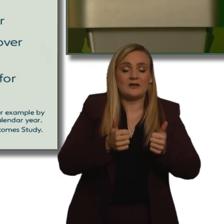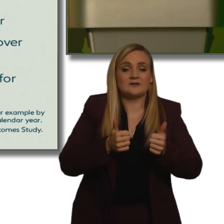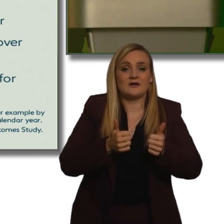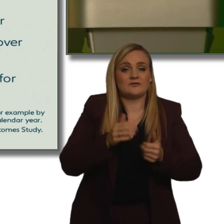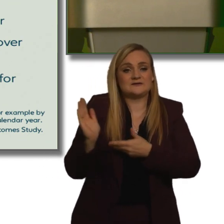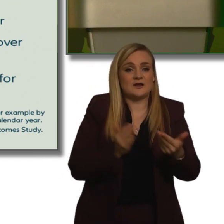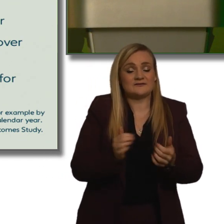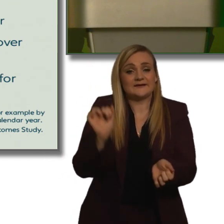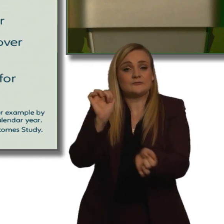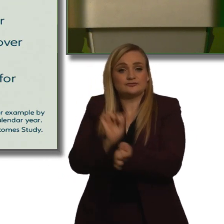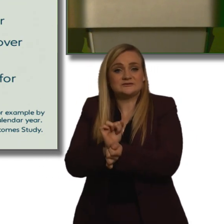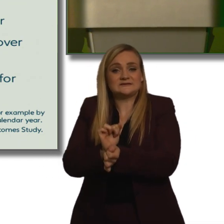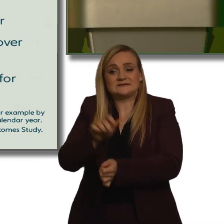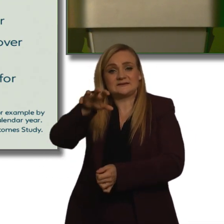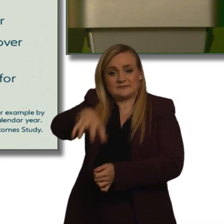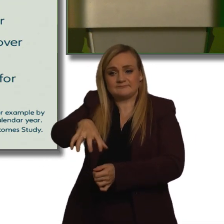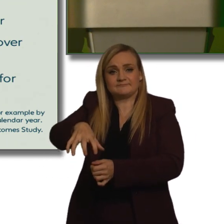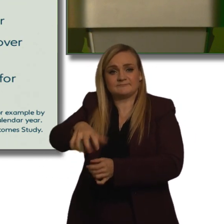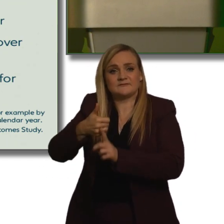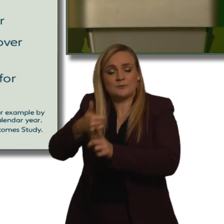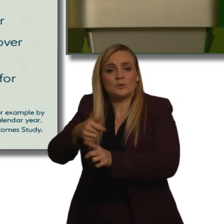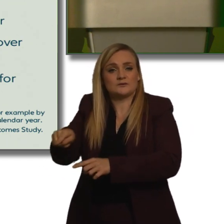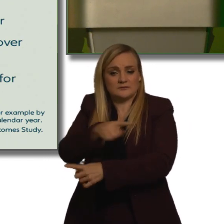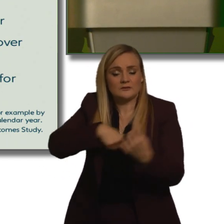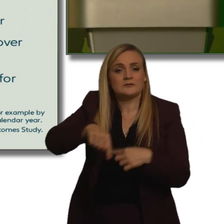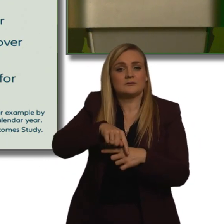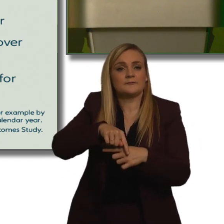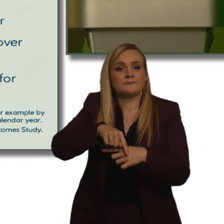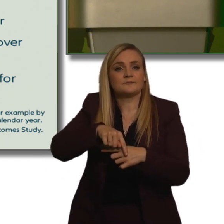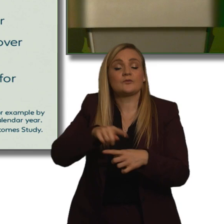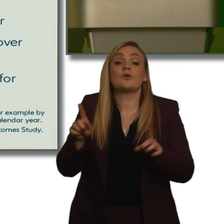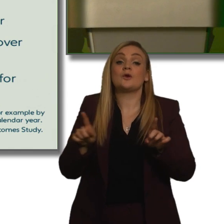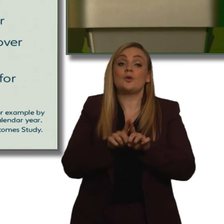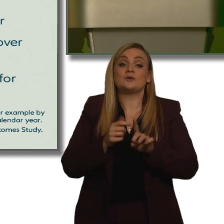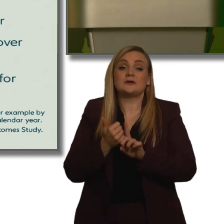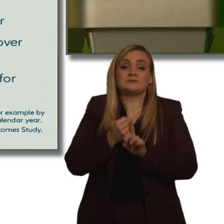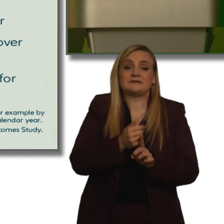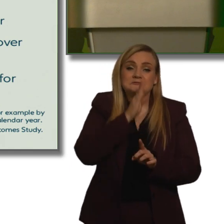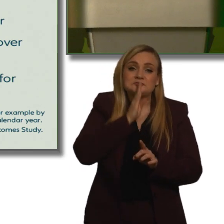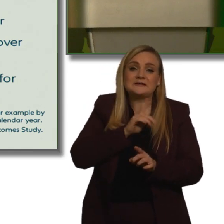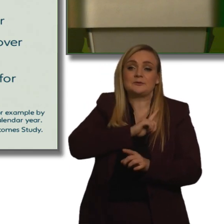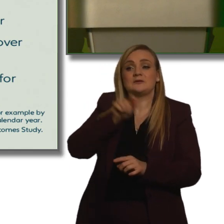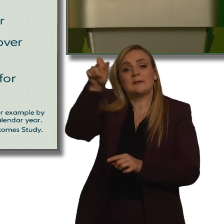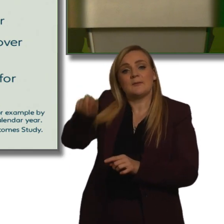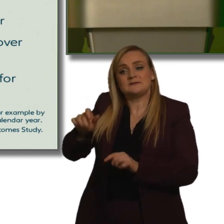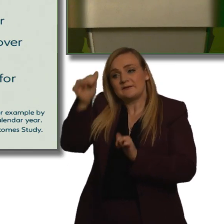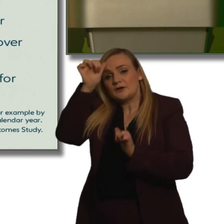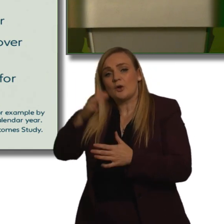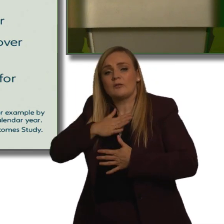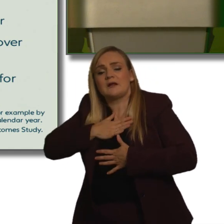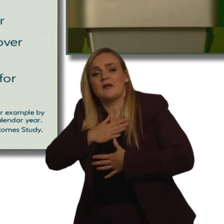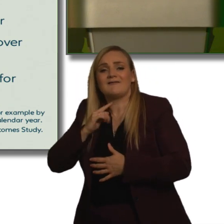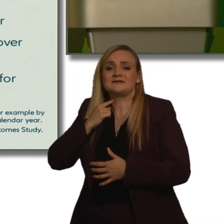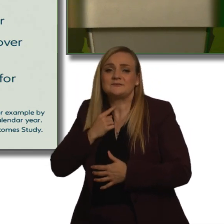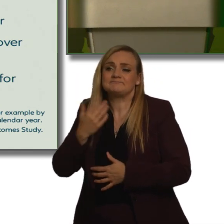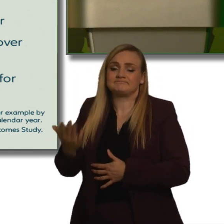prisons, and other charities. We also work to improve support for people who have been bereaved by suicide. And if